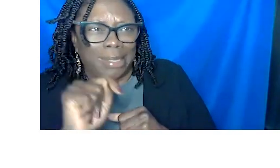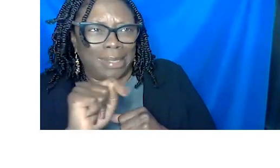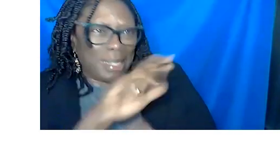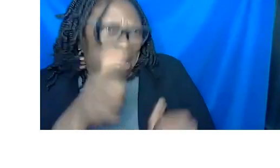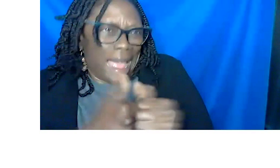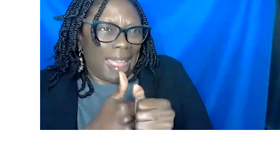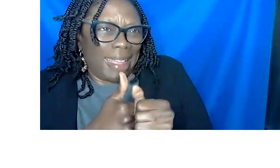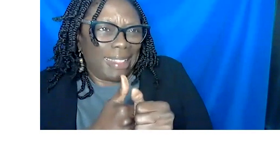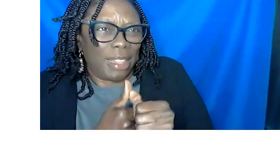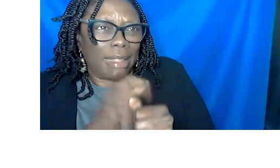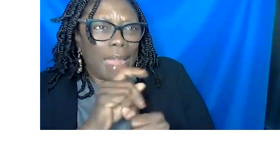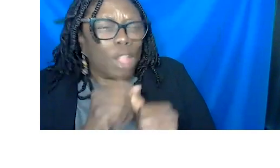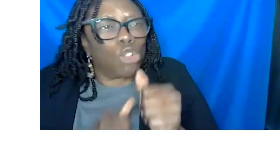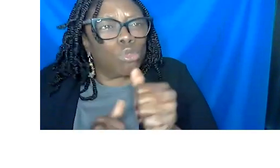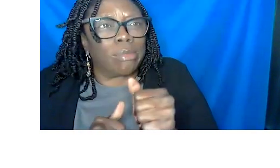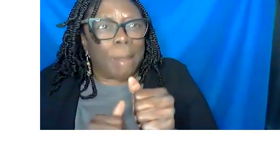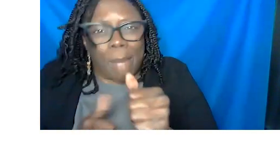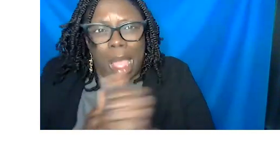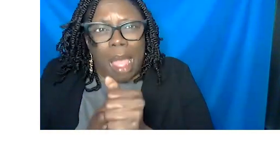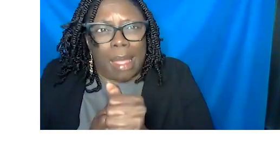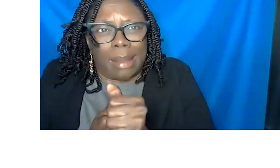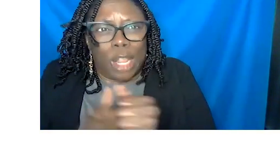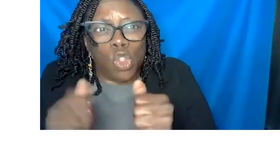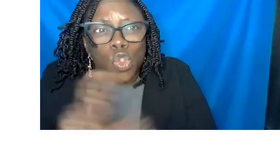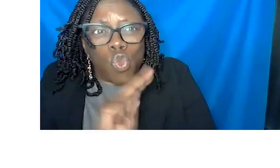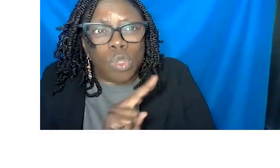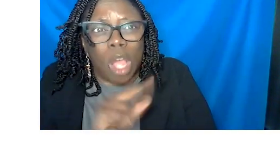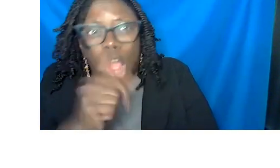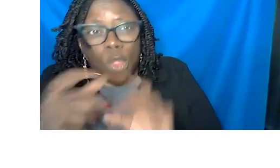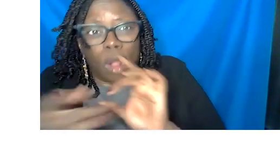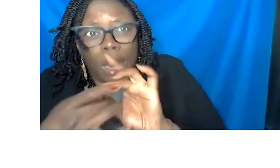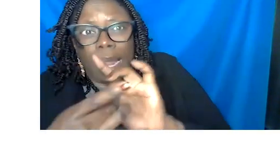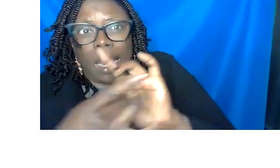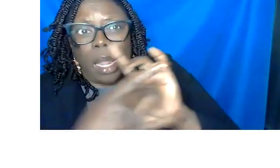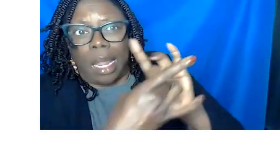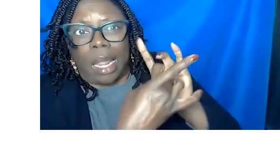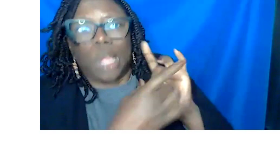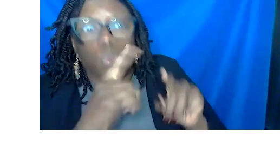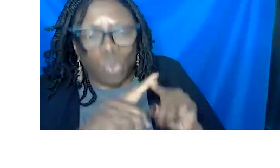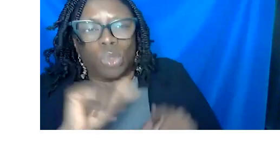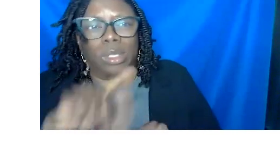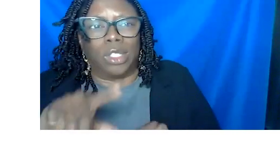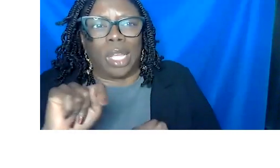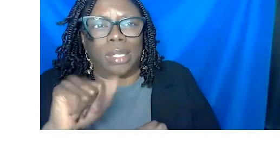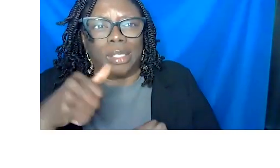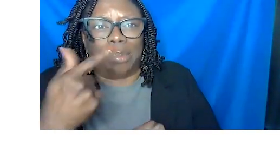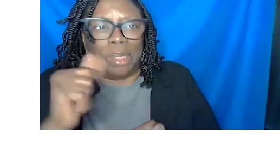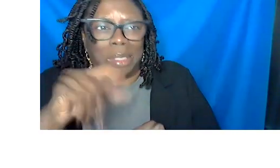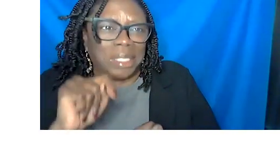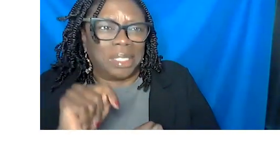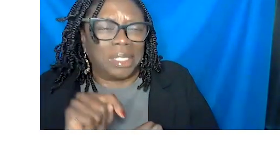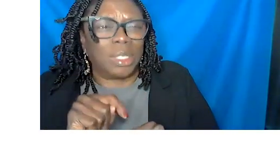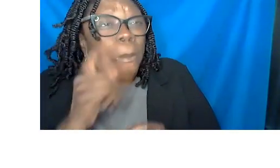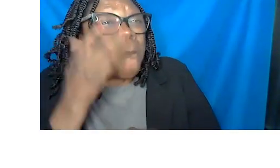has been the ones that have given their open source material for other companies to use. And so they'll use modifications that